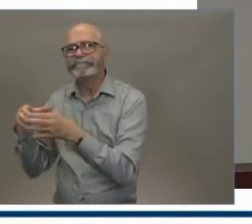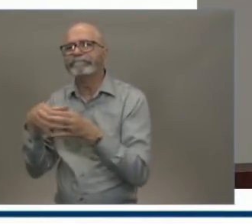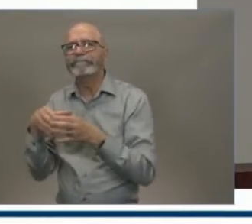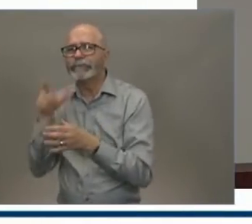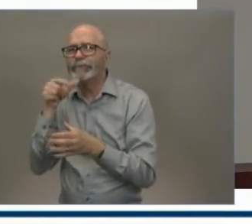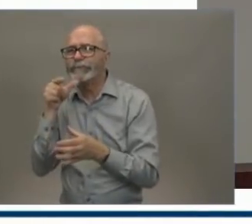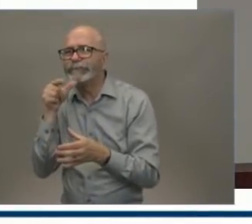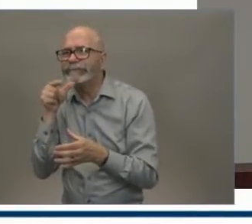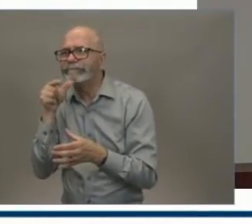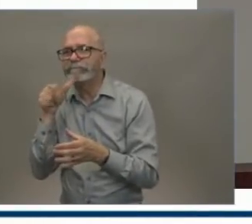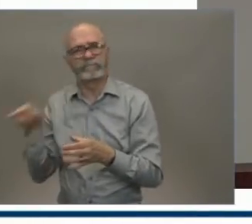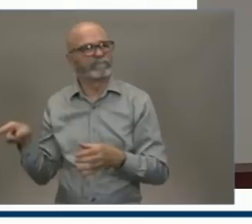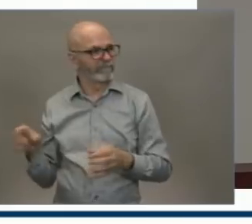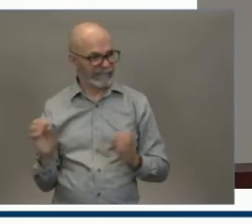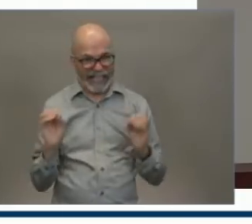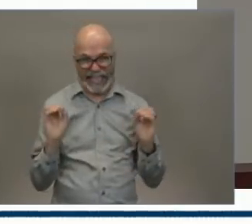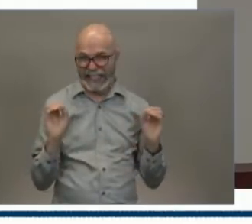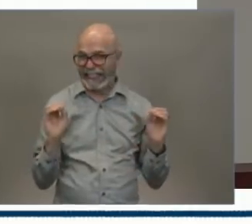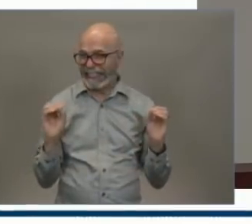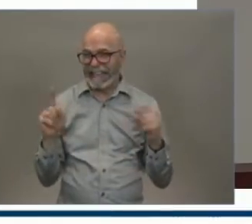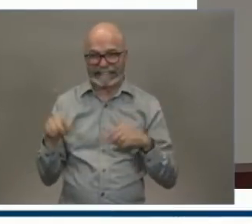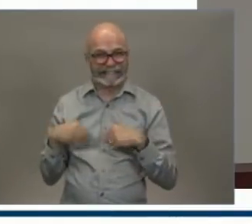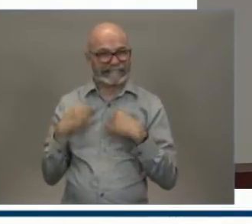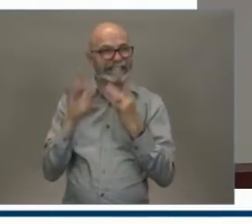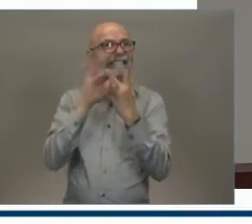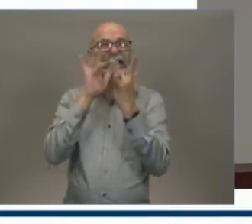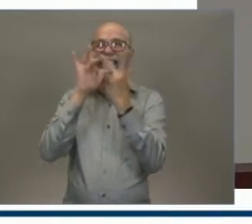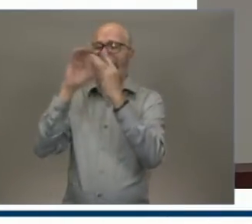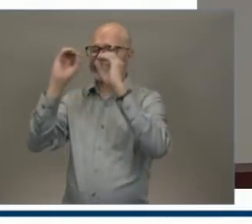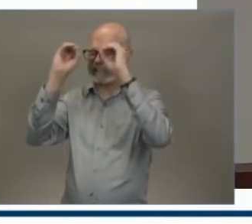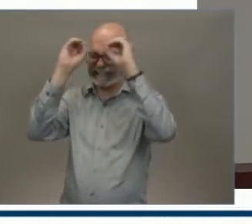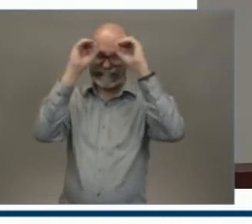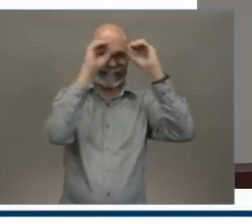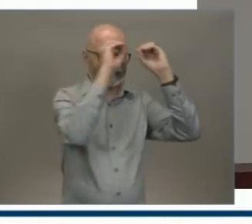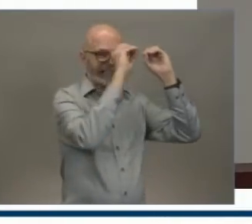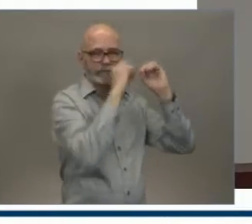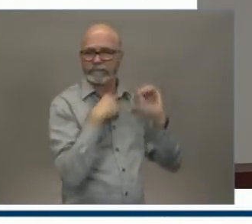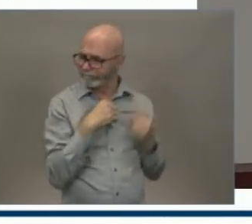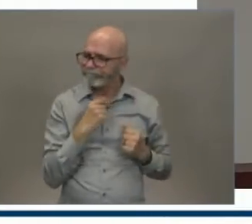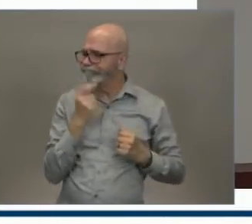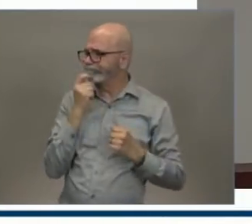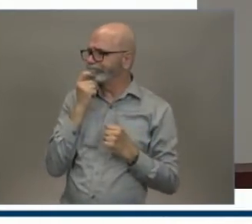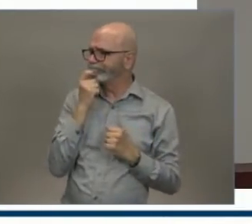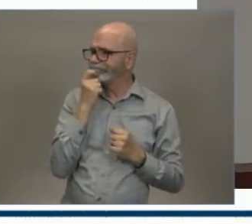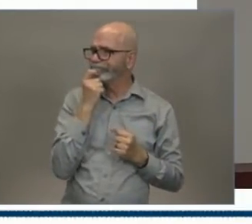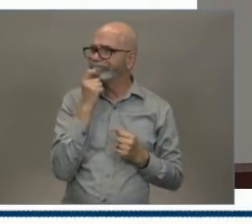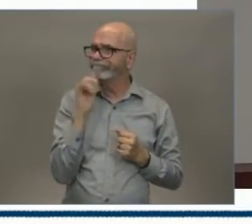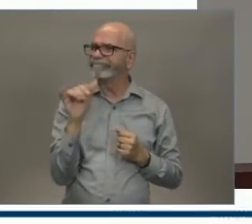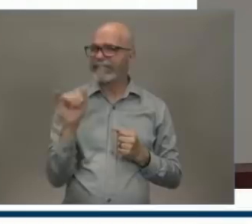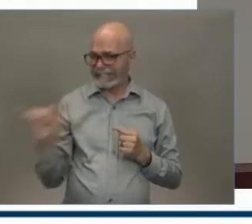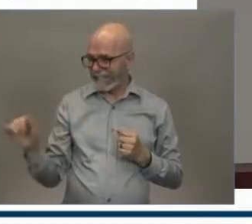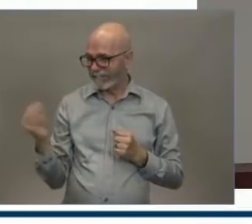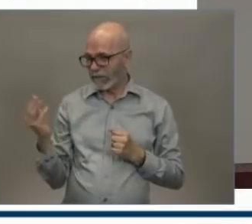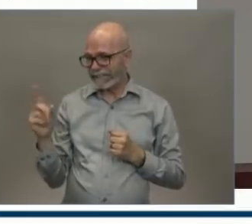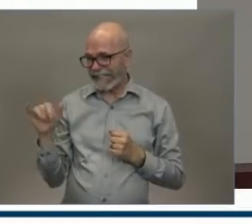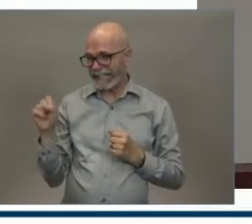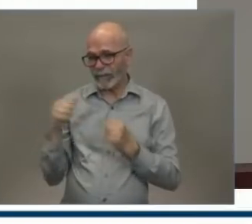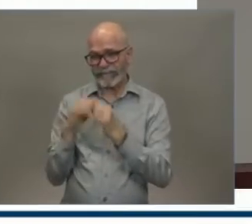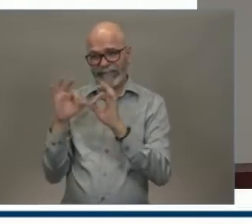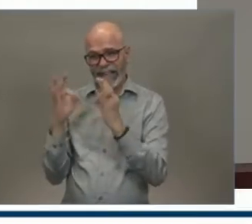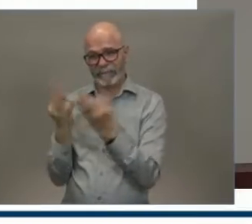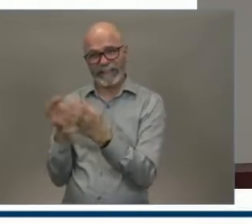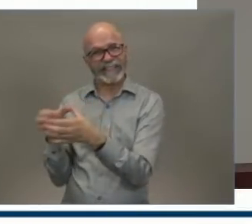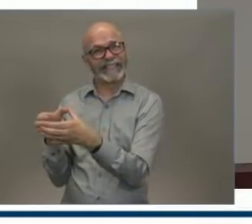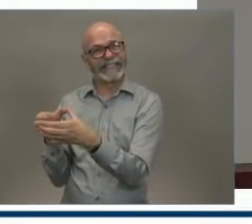were nobody else that was, any of their close contacts out of the household would have been tested, and we got no